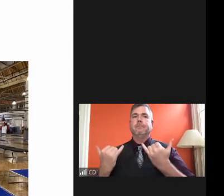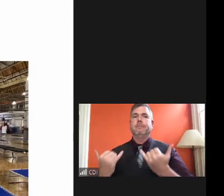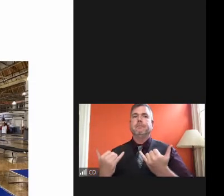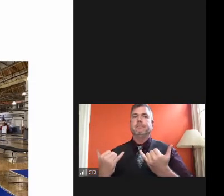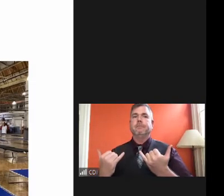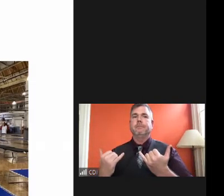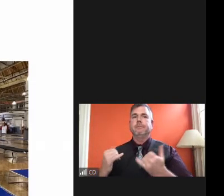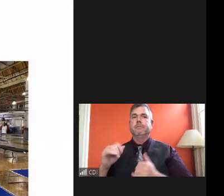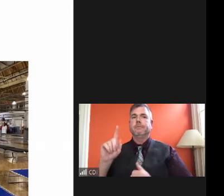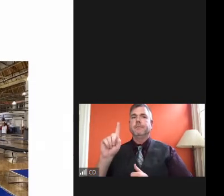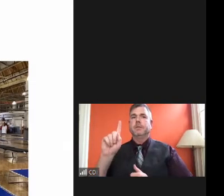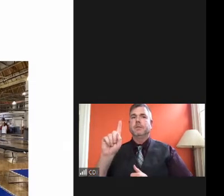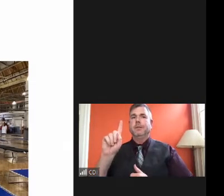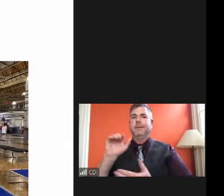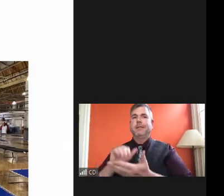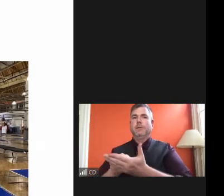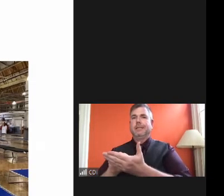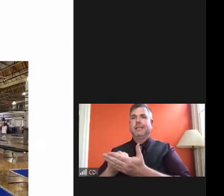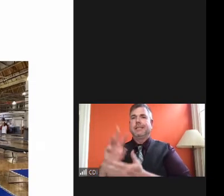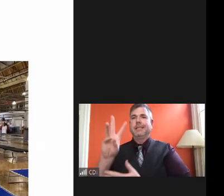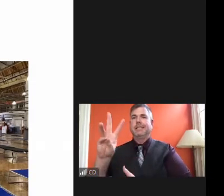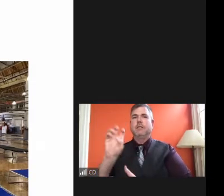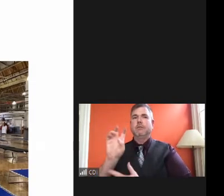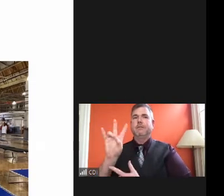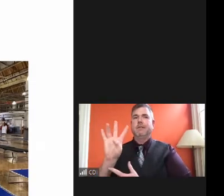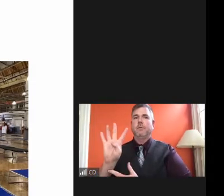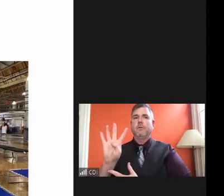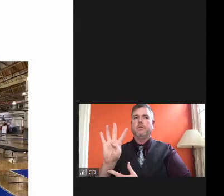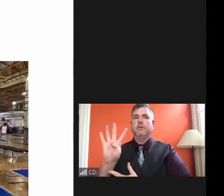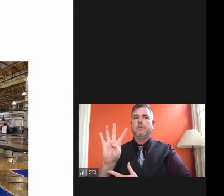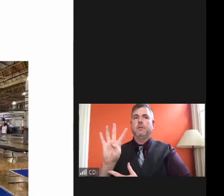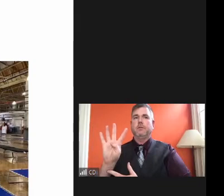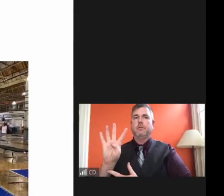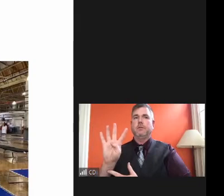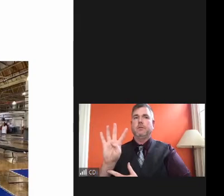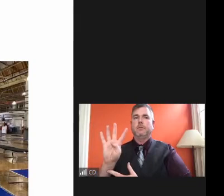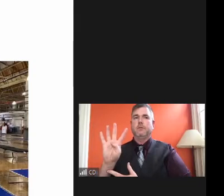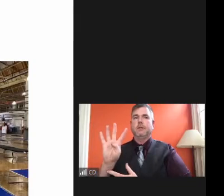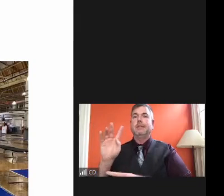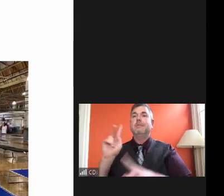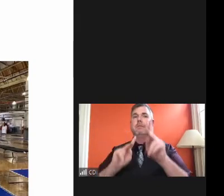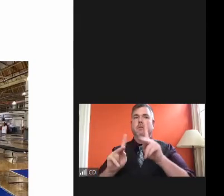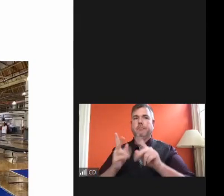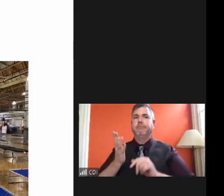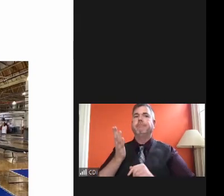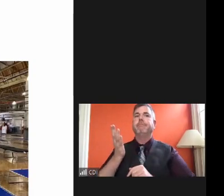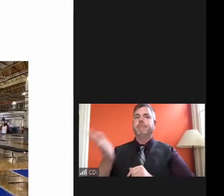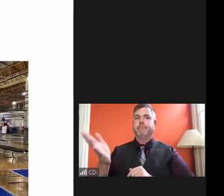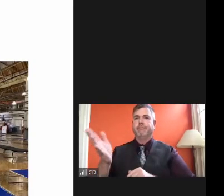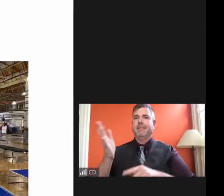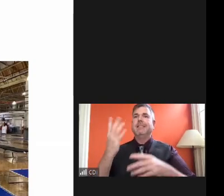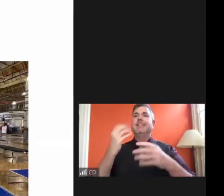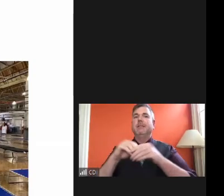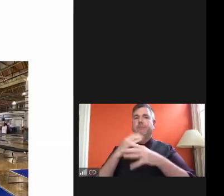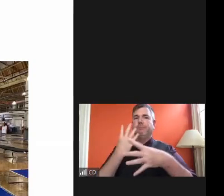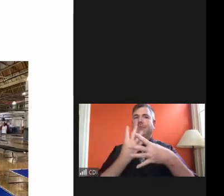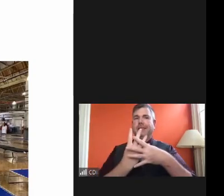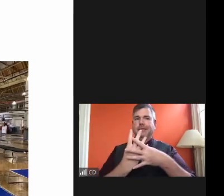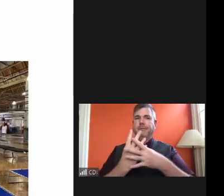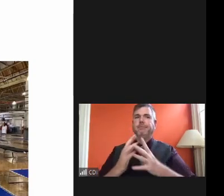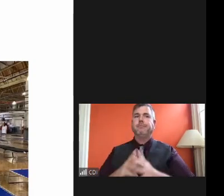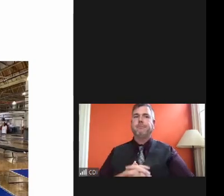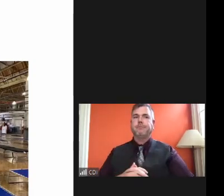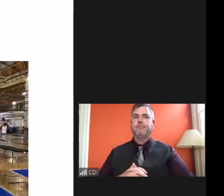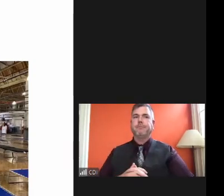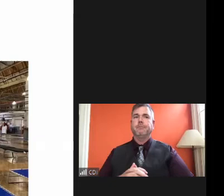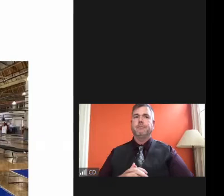of the 3,600 inmates. 100 have been transferred out to hospitals throughout the region. Part